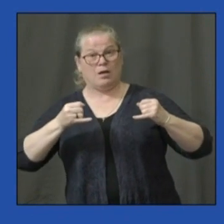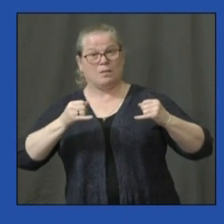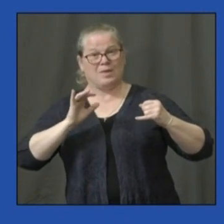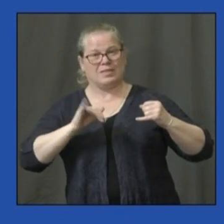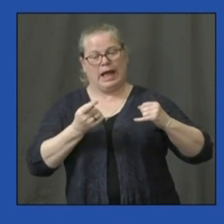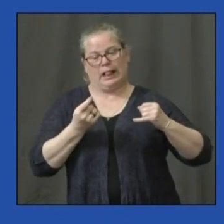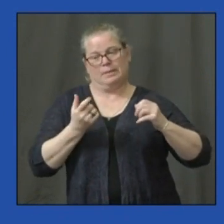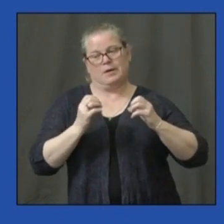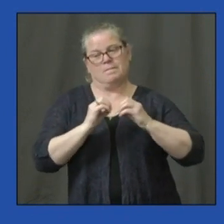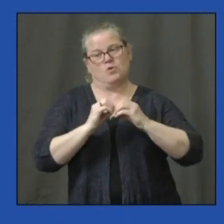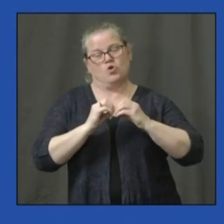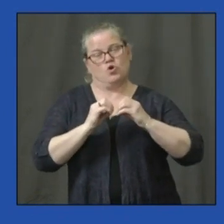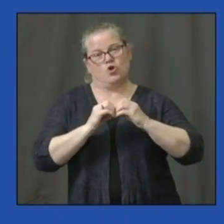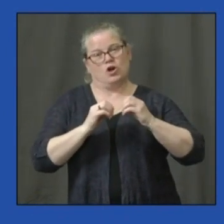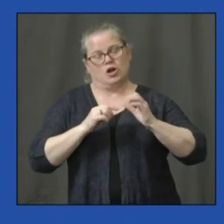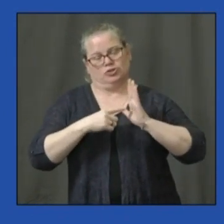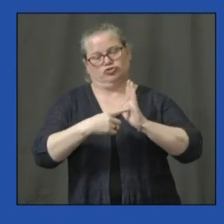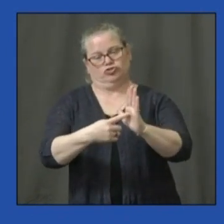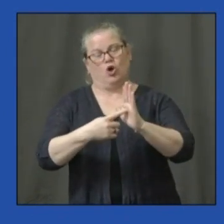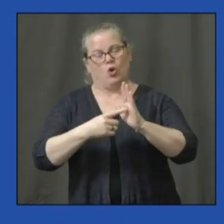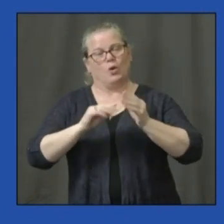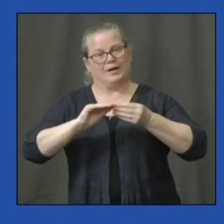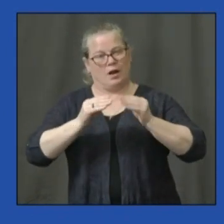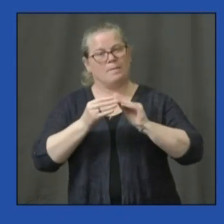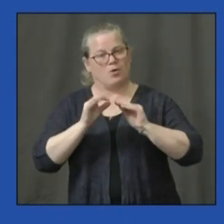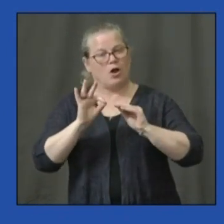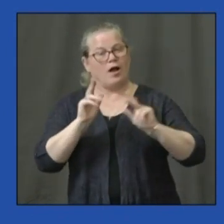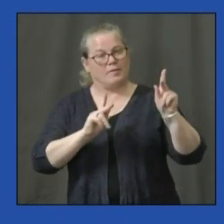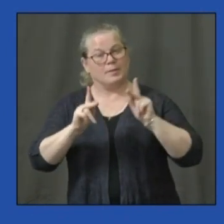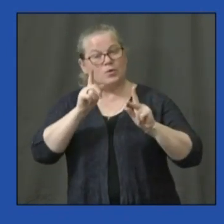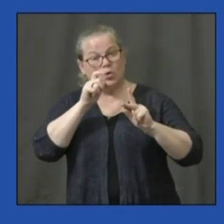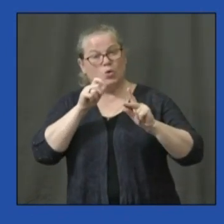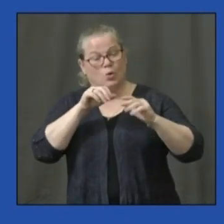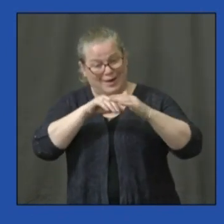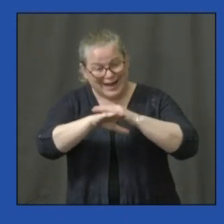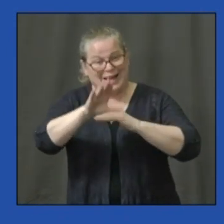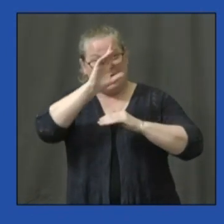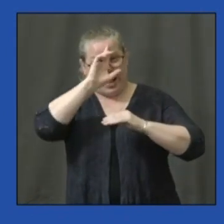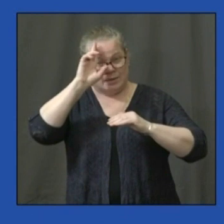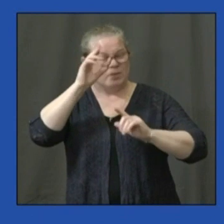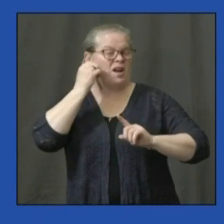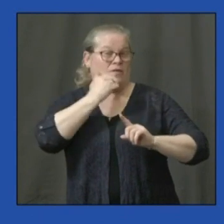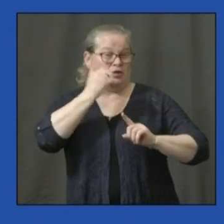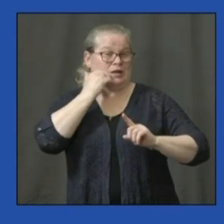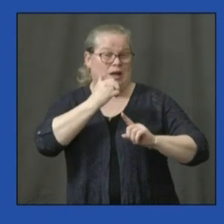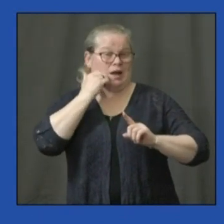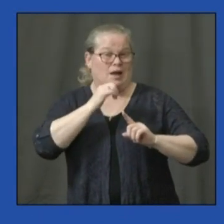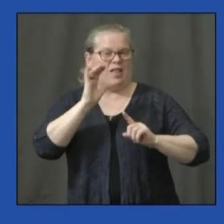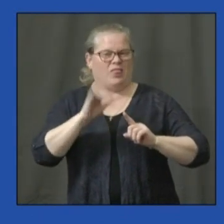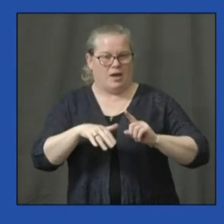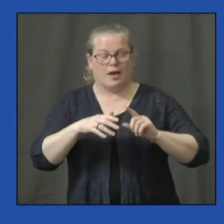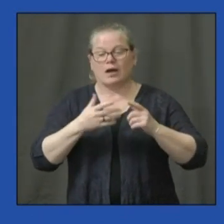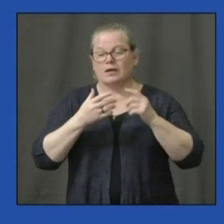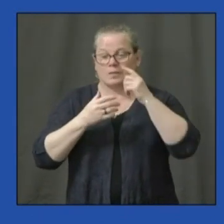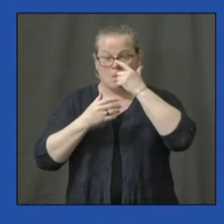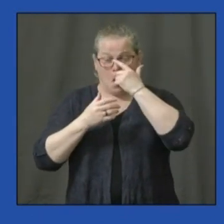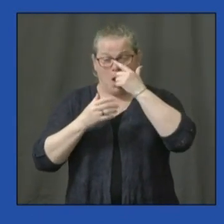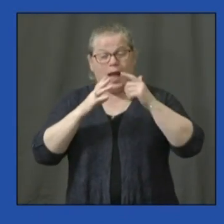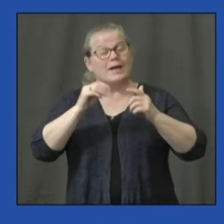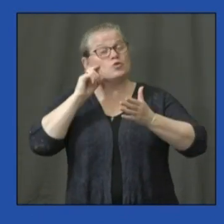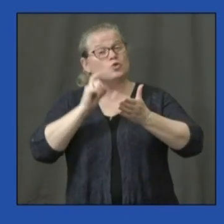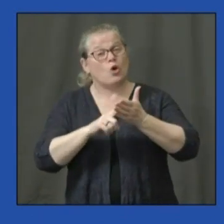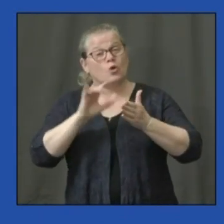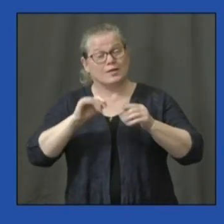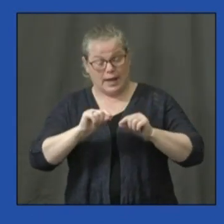the actual net increase in people being hospitalized on a daily basis. And the fact that that is